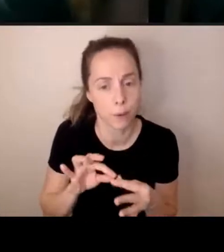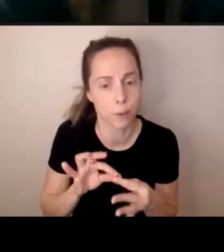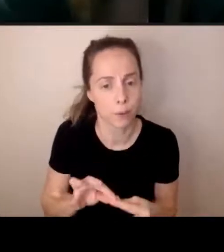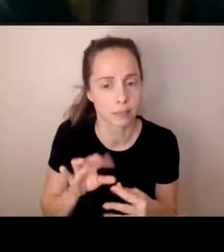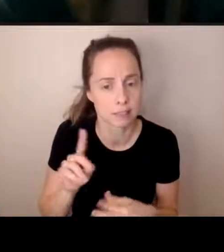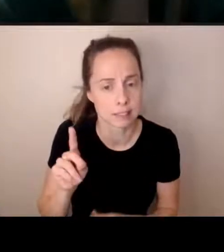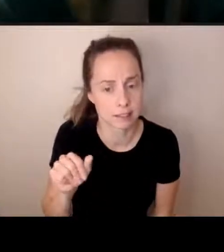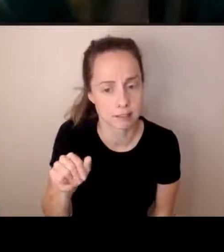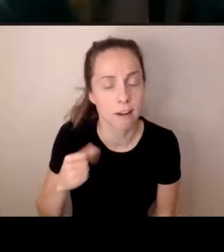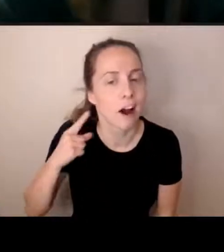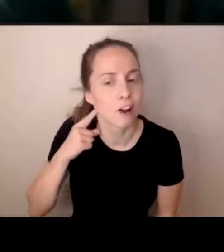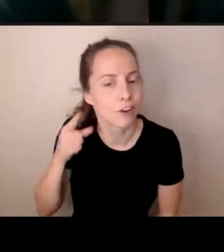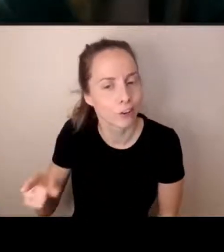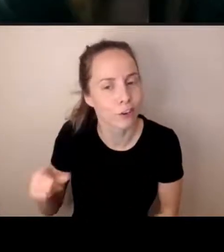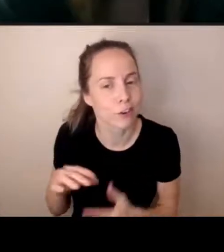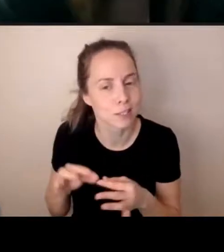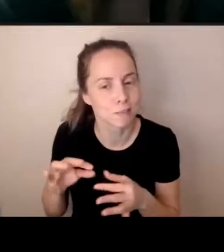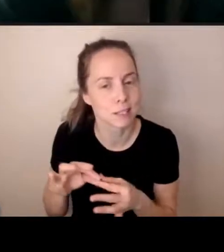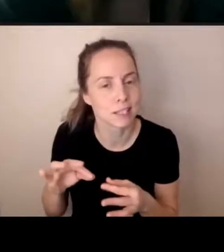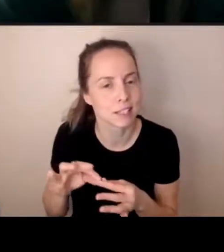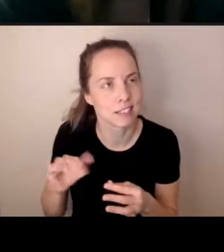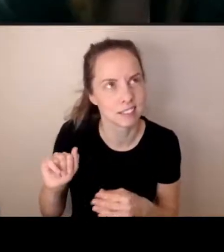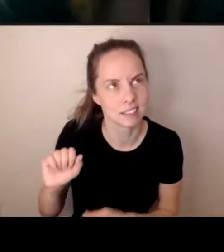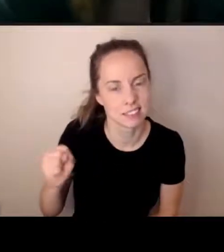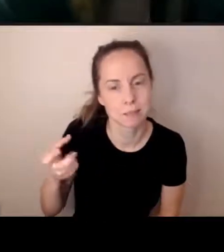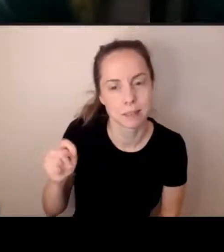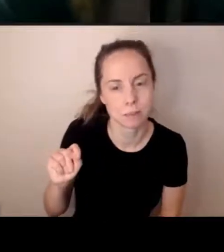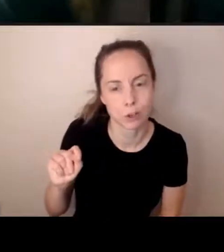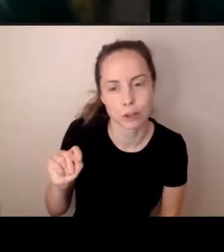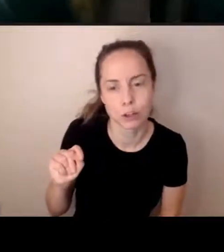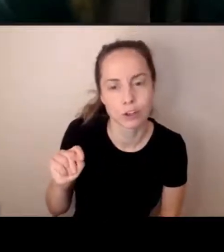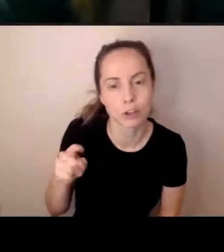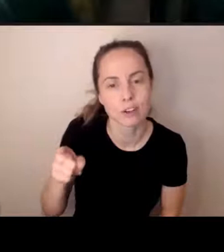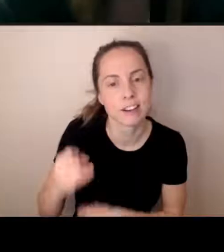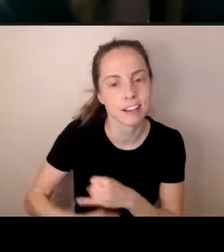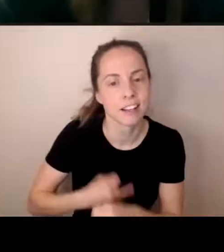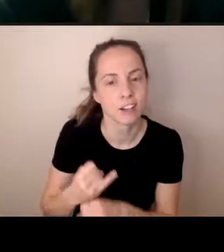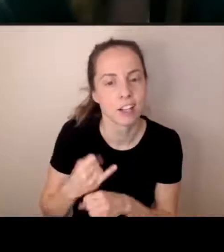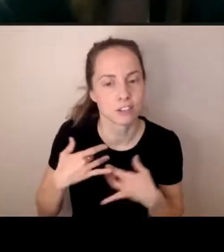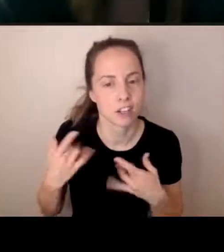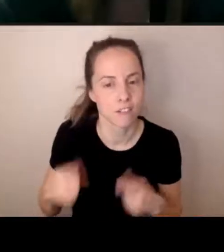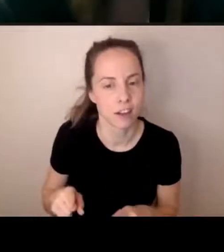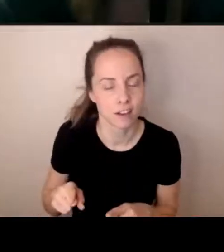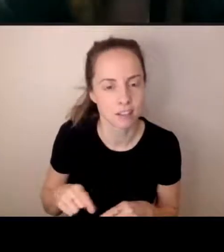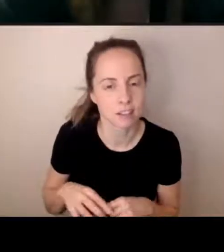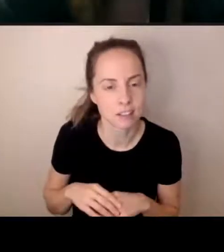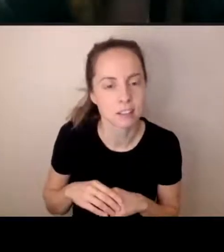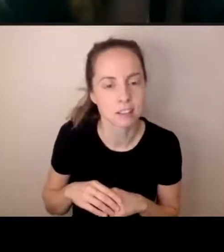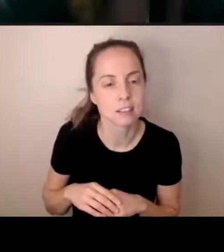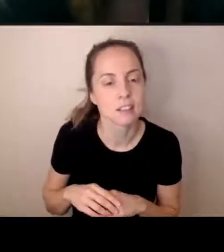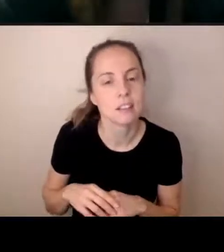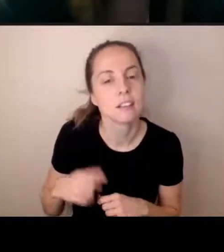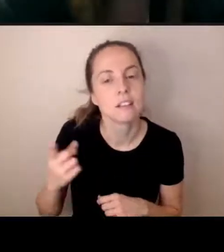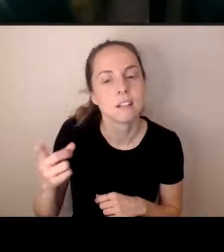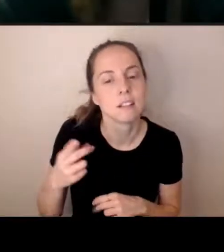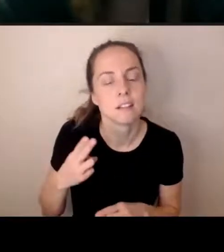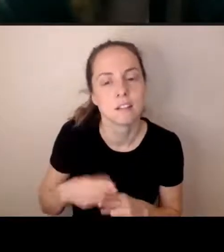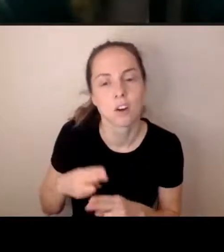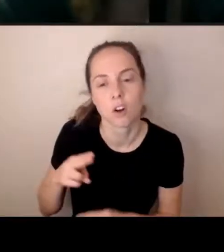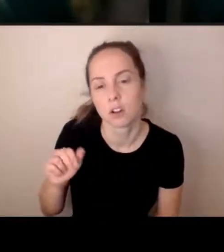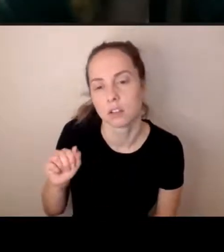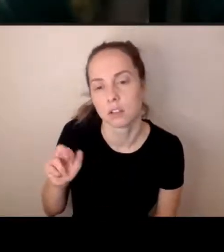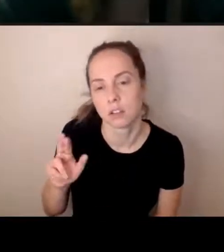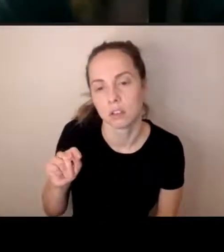December at an international event that some of your colleagues have participated in over the years called the Harkin Summit. It's